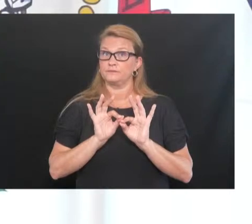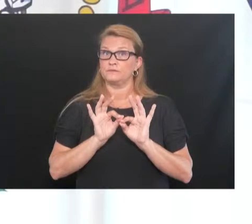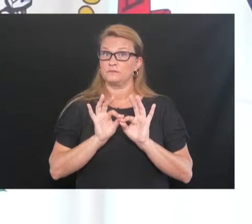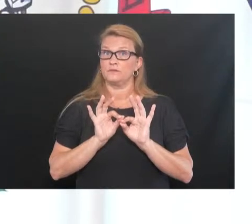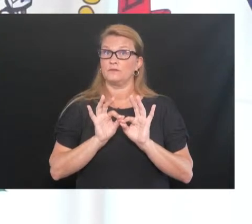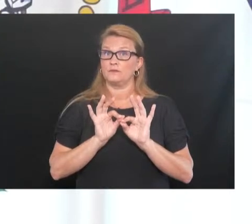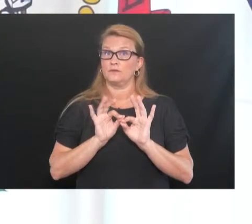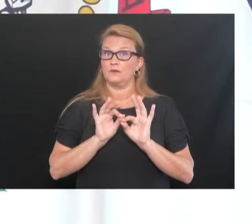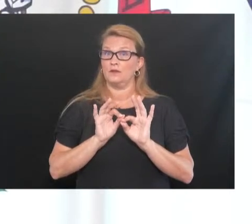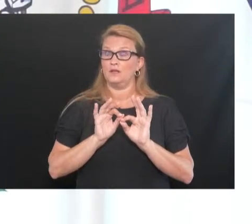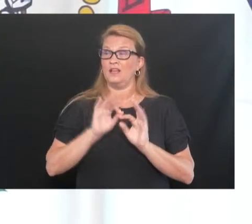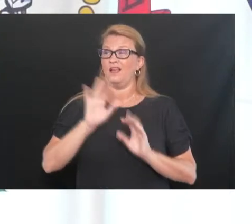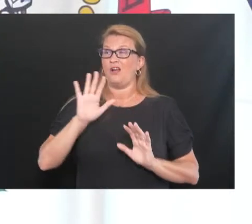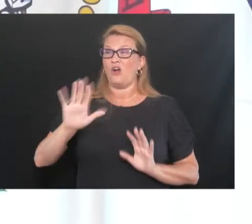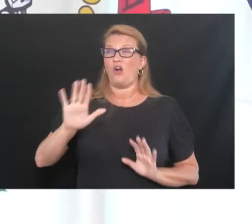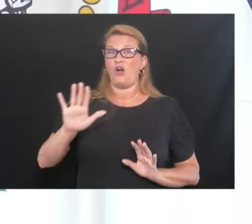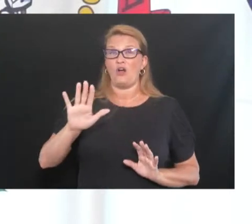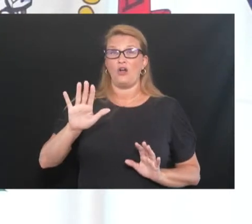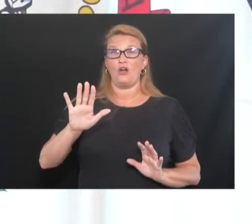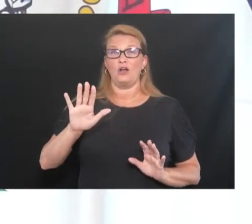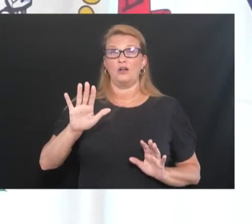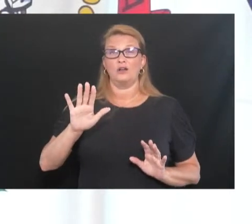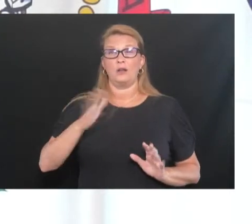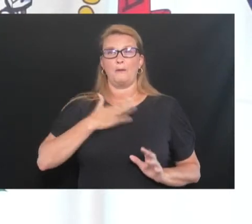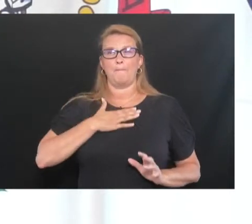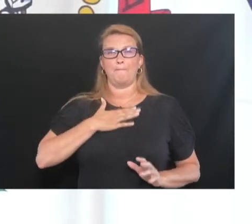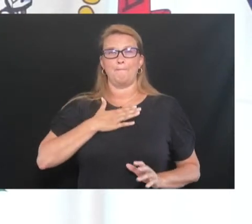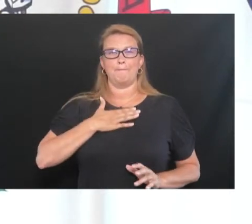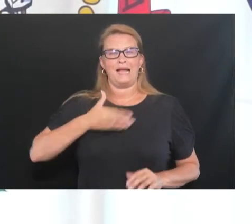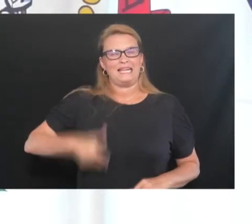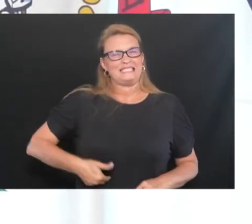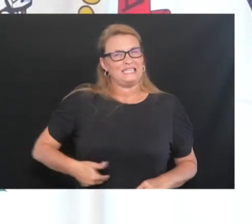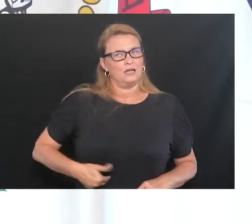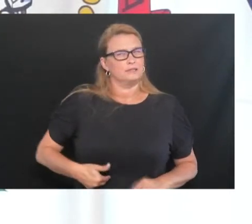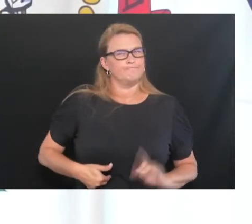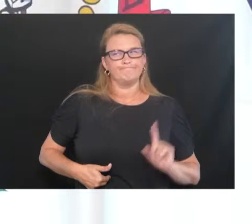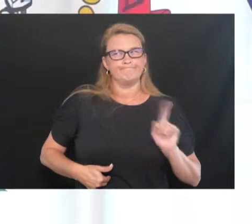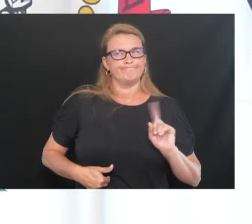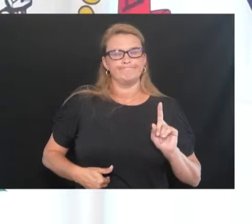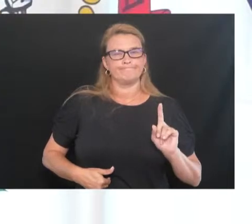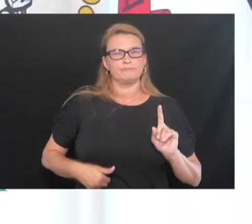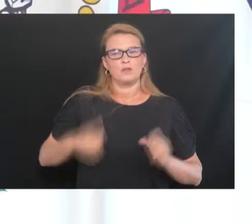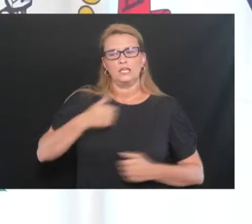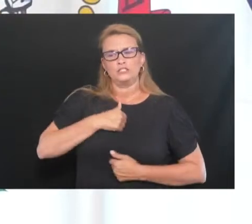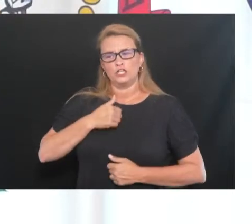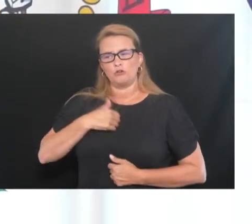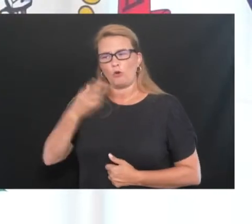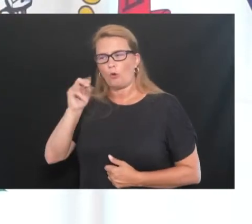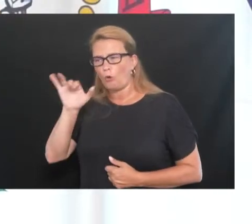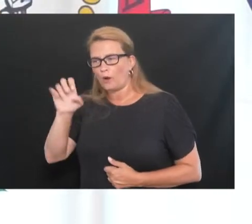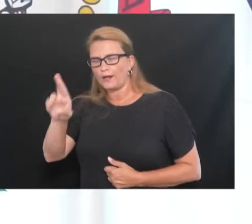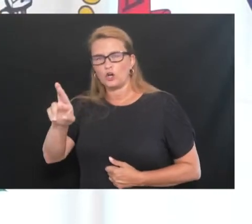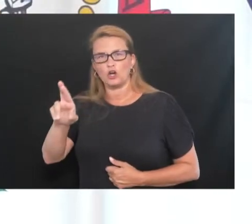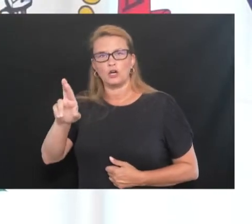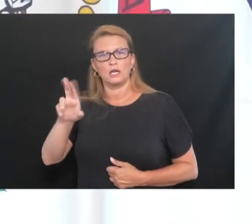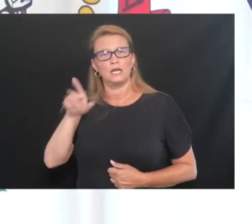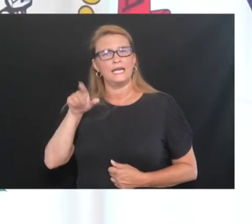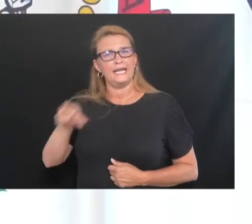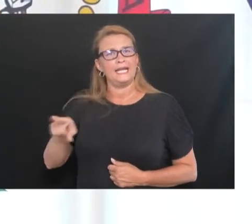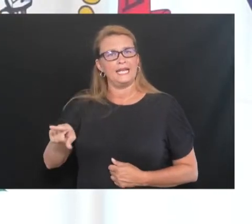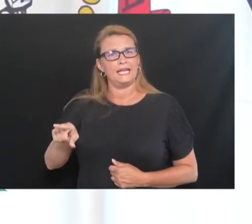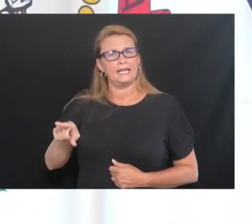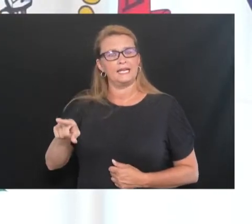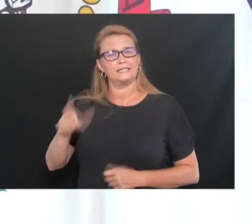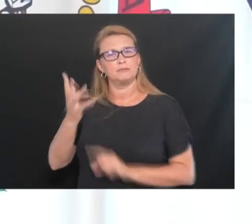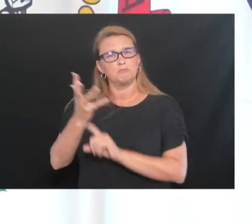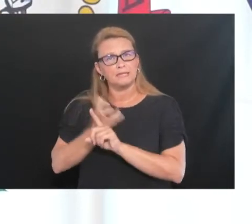Absolutely all the data. All my instincts and gut. Jim Hoyer's, General Hoyer's absolutely plead